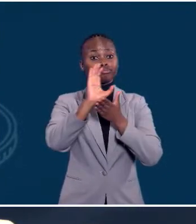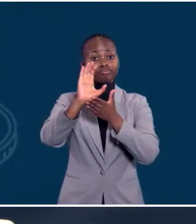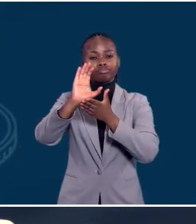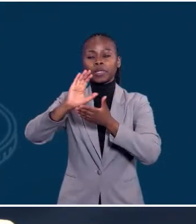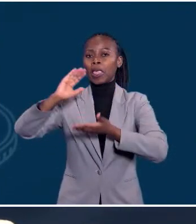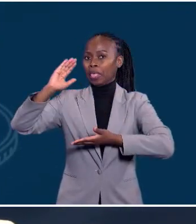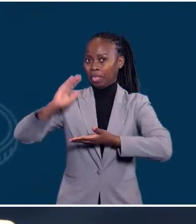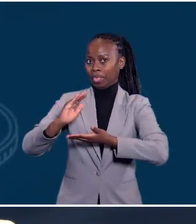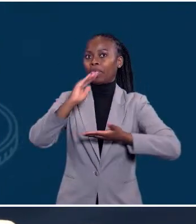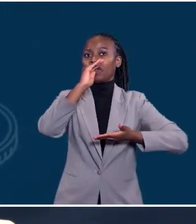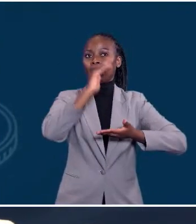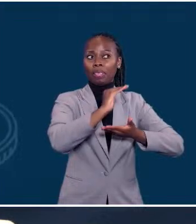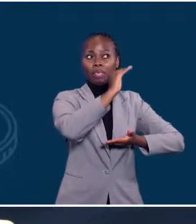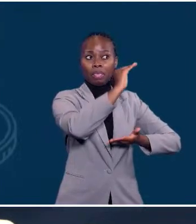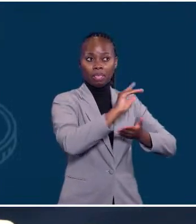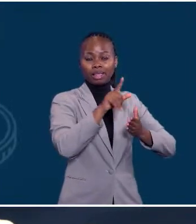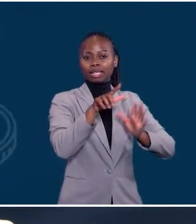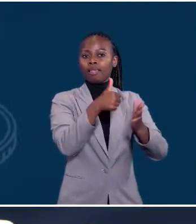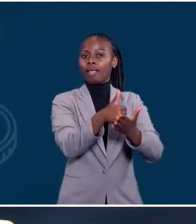economic activity.